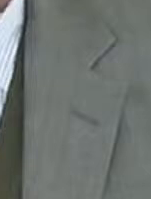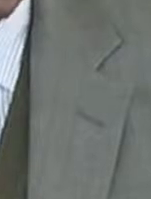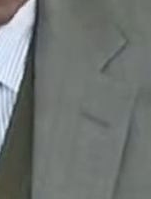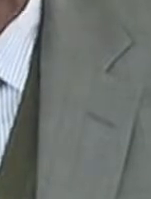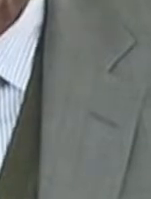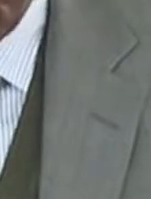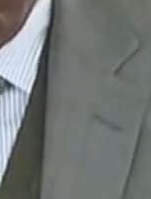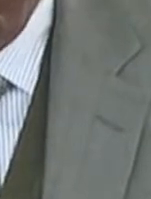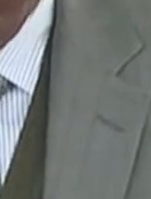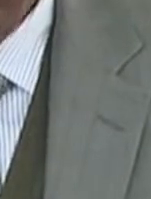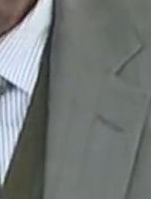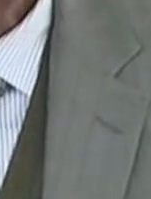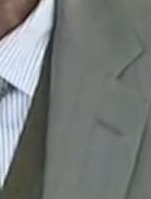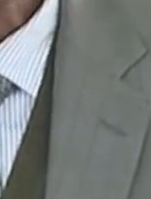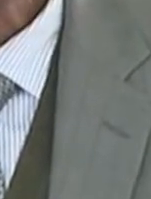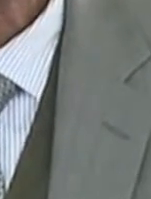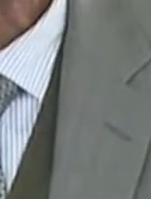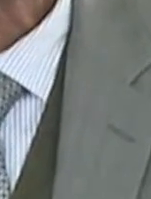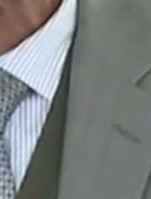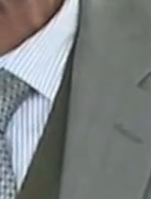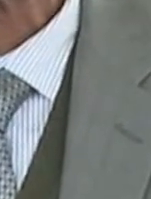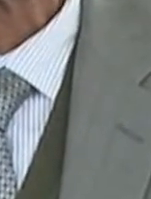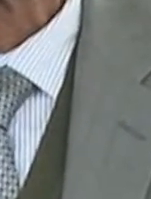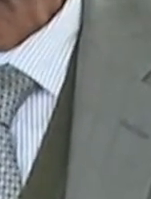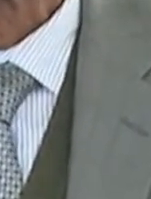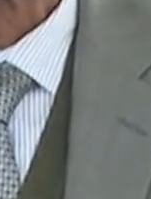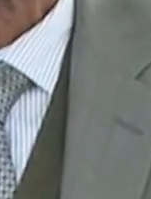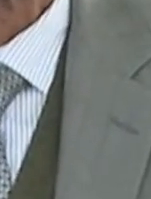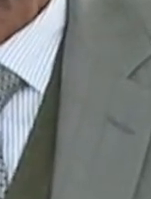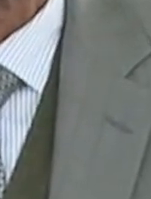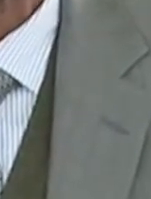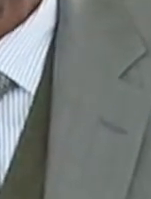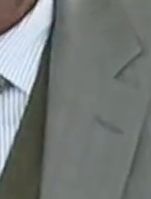for this great initiative,